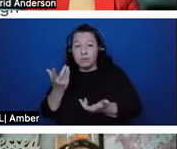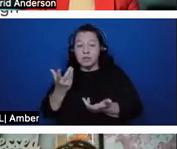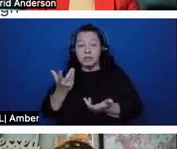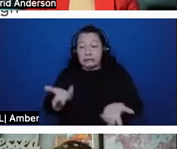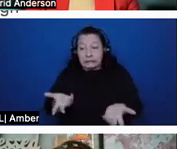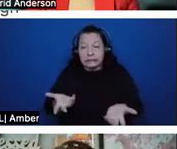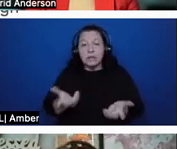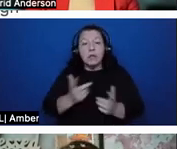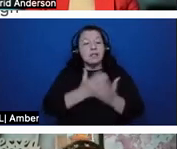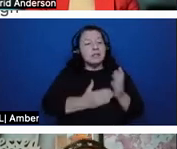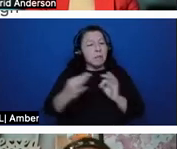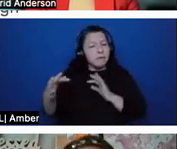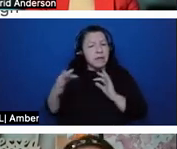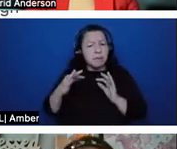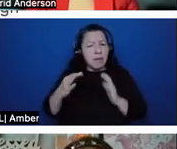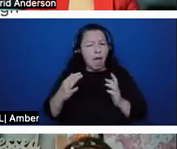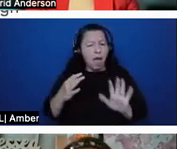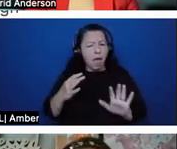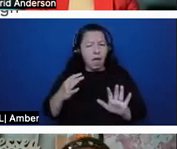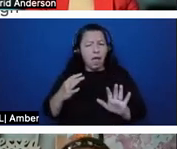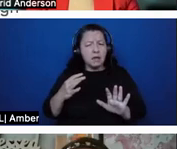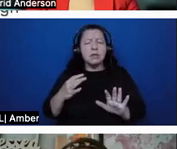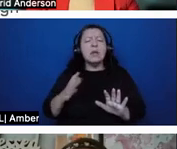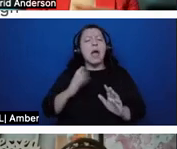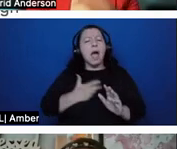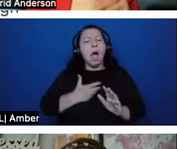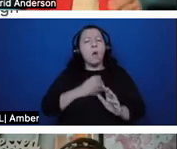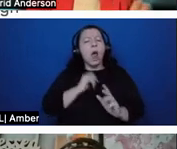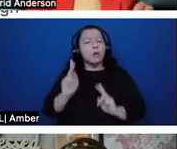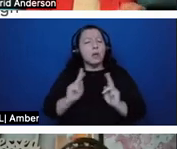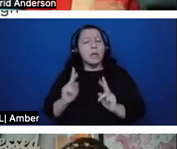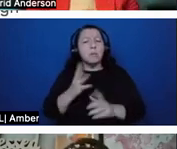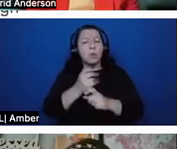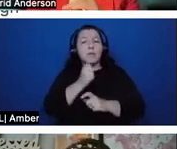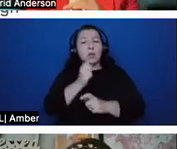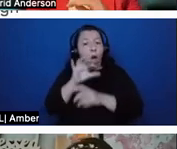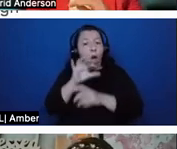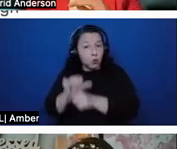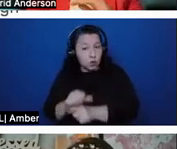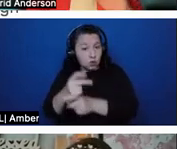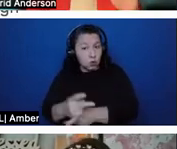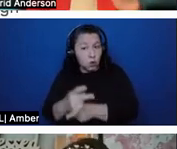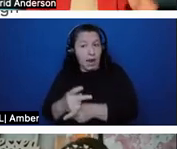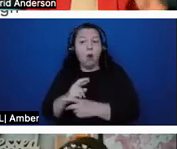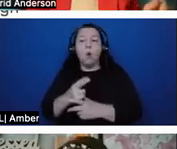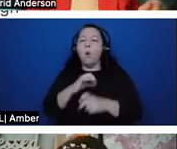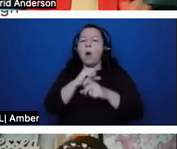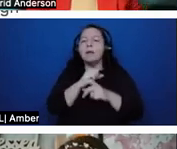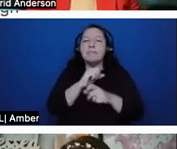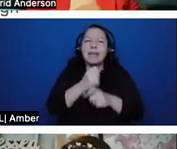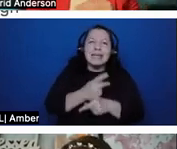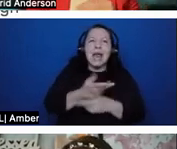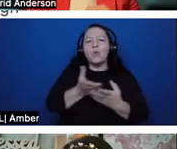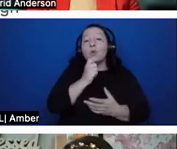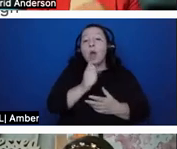that our elders who are receiving like non-traditional care or care by like non-native folks or people